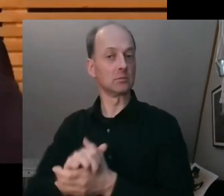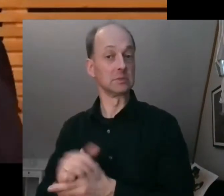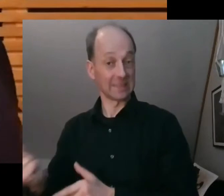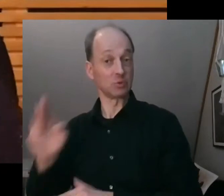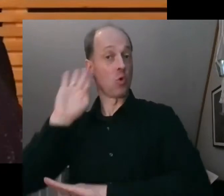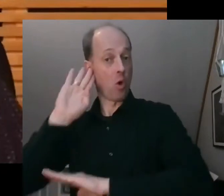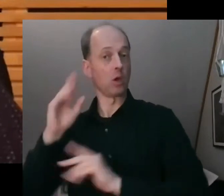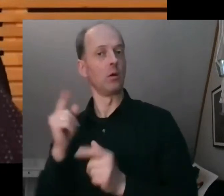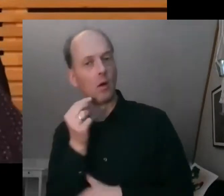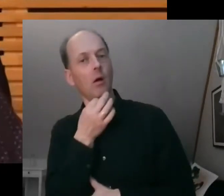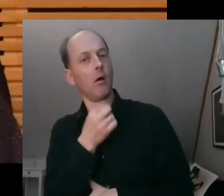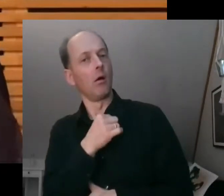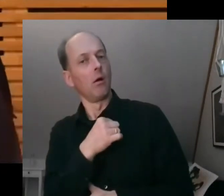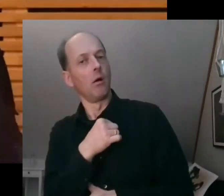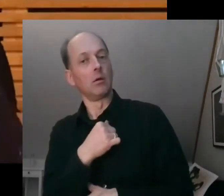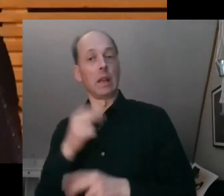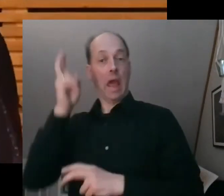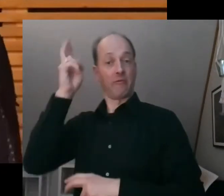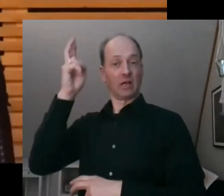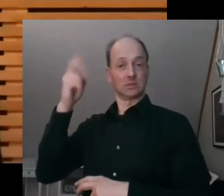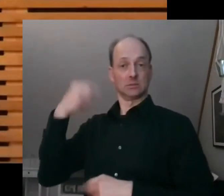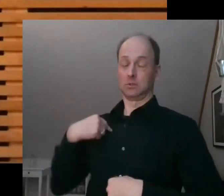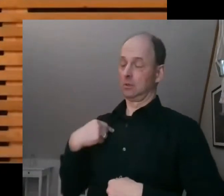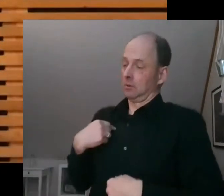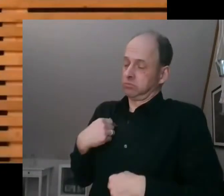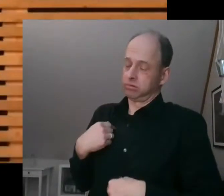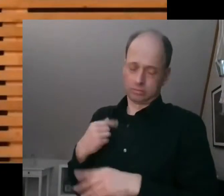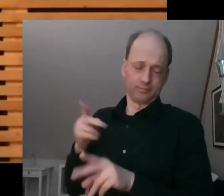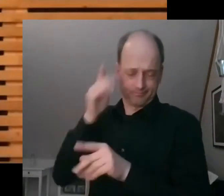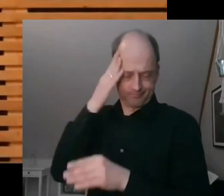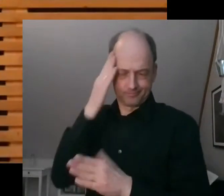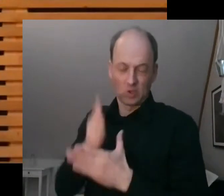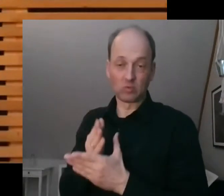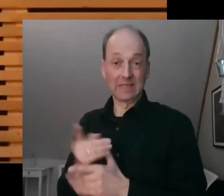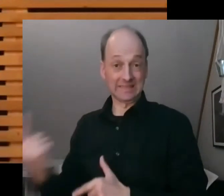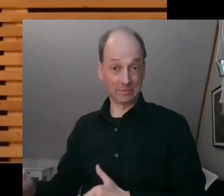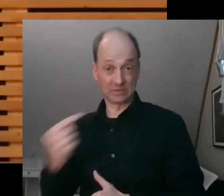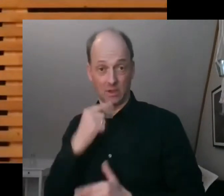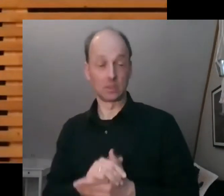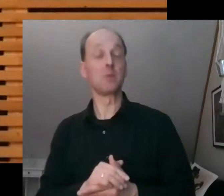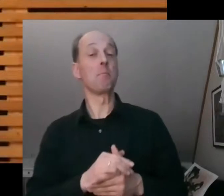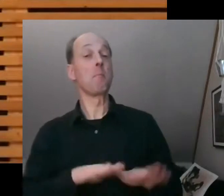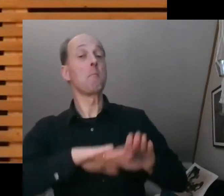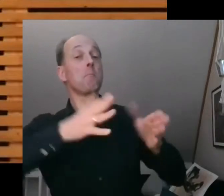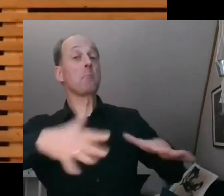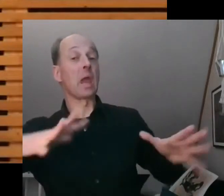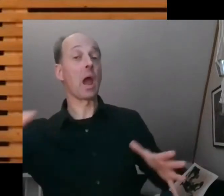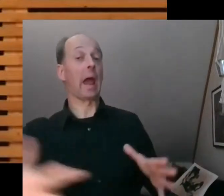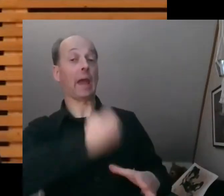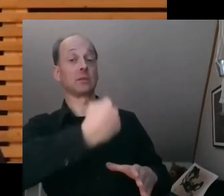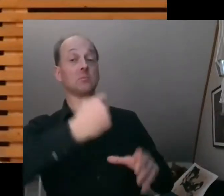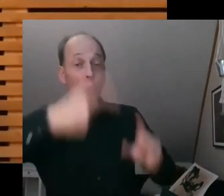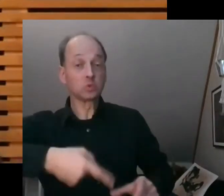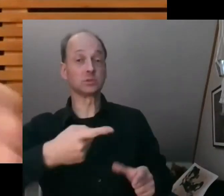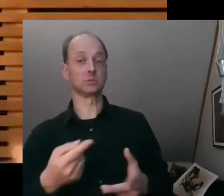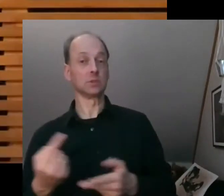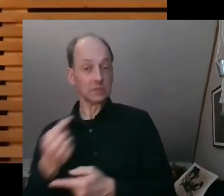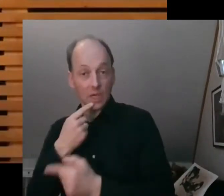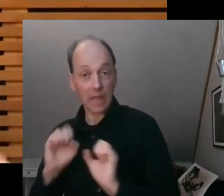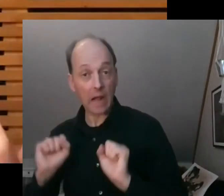subject maybe. And as an adult, maybe you say, I can't hear it anymore. But the one or the other is interested in